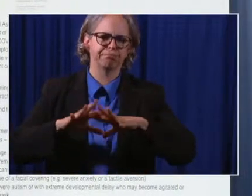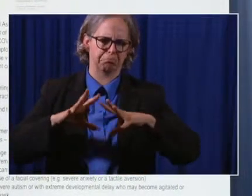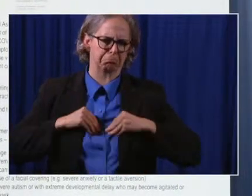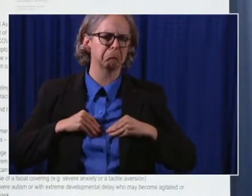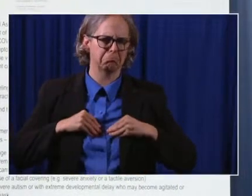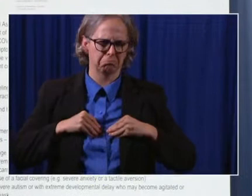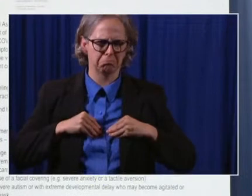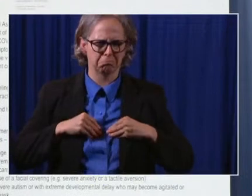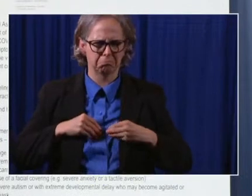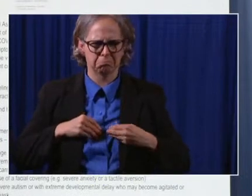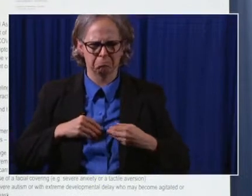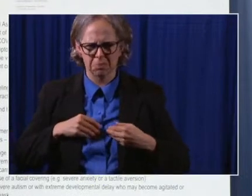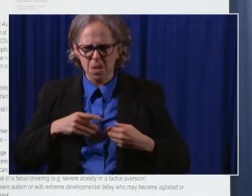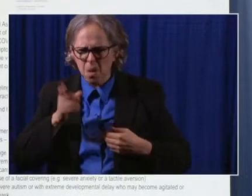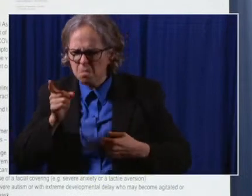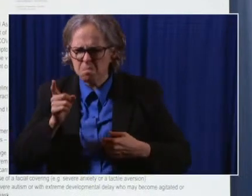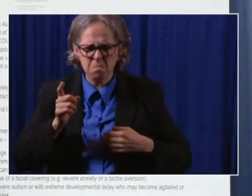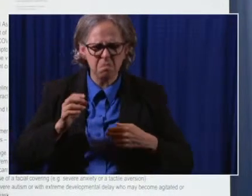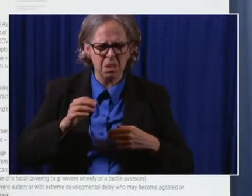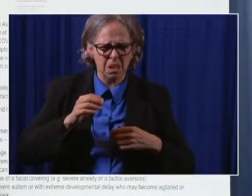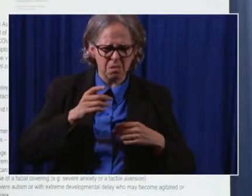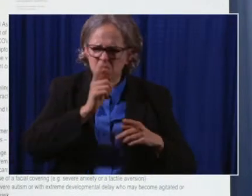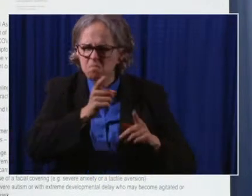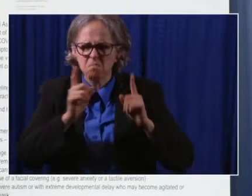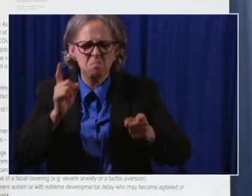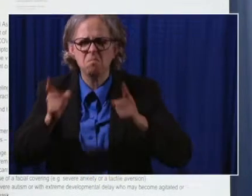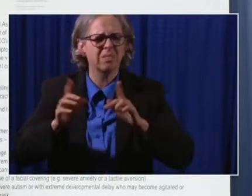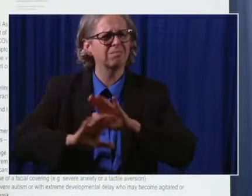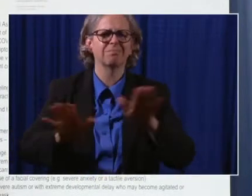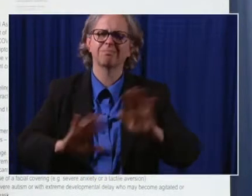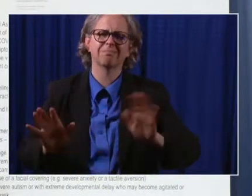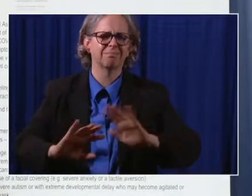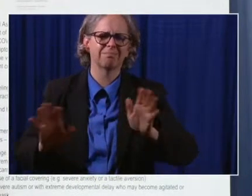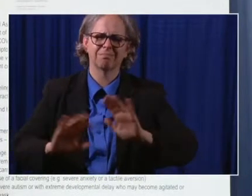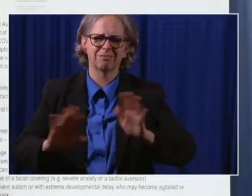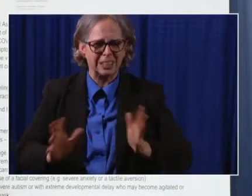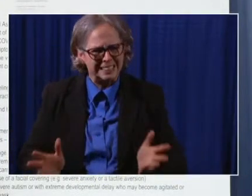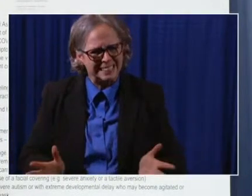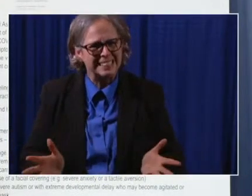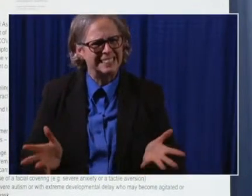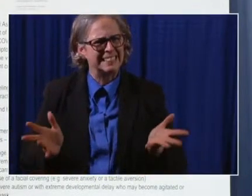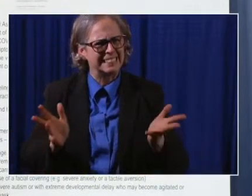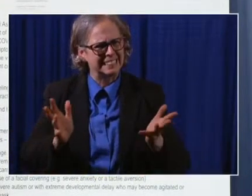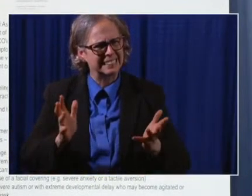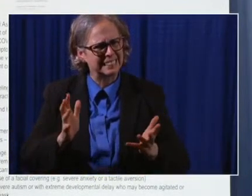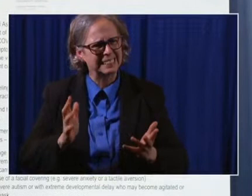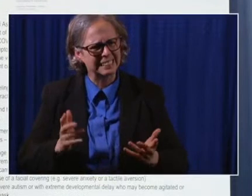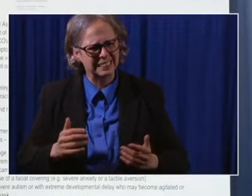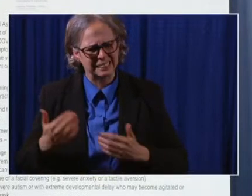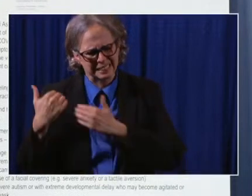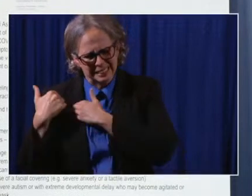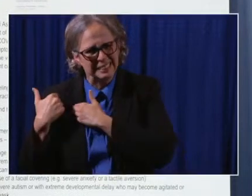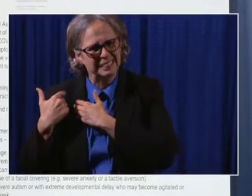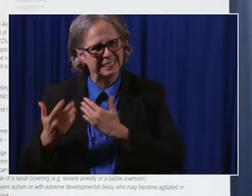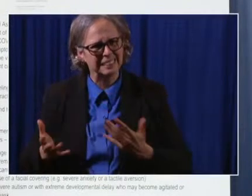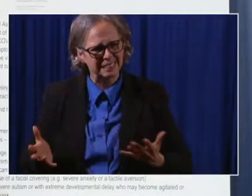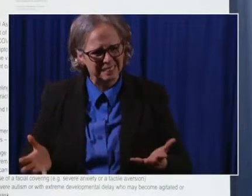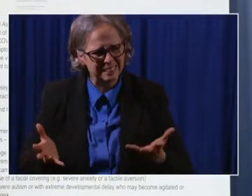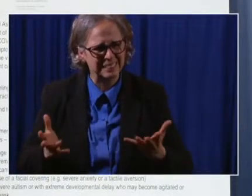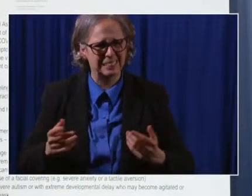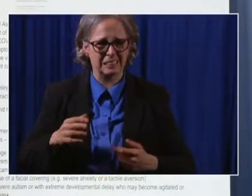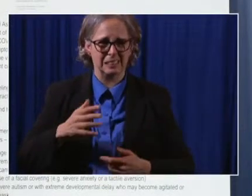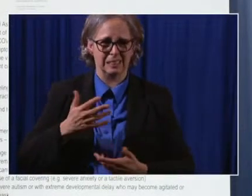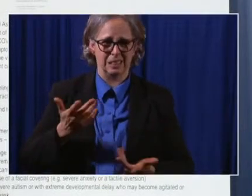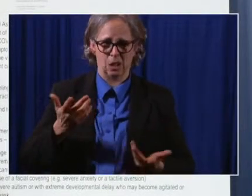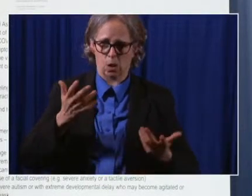going to look over administrator's shoulder. But we have an obligation to take the best science that we have and to get it out to schools and say